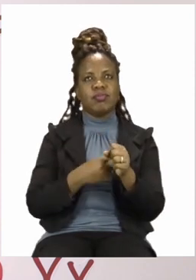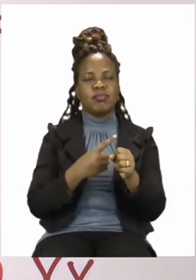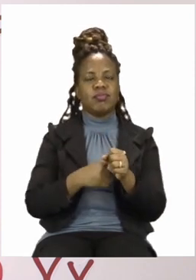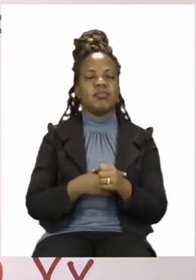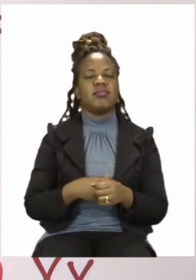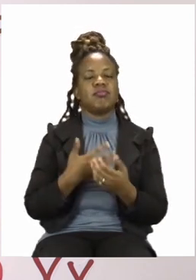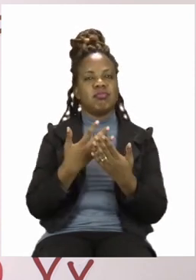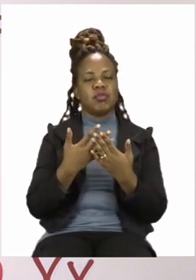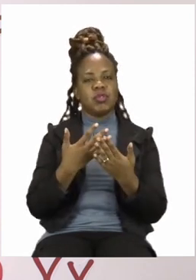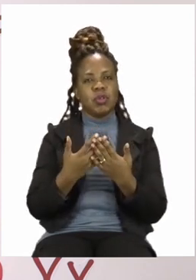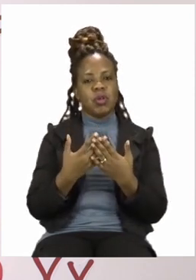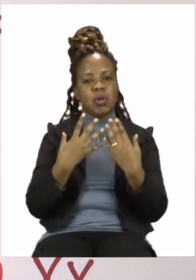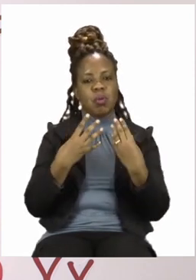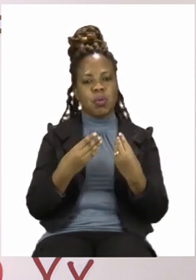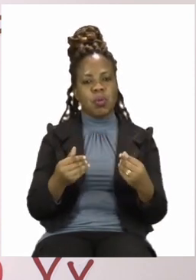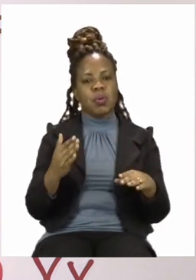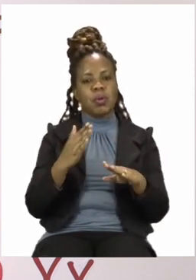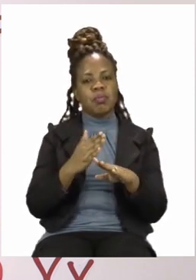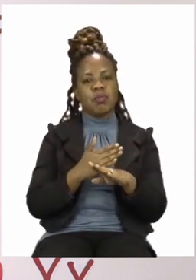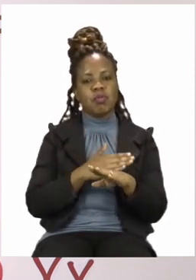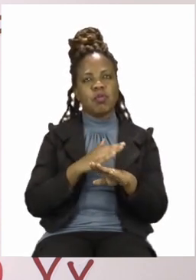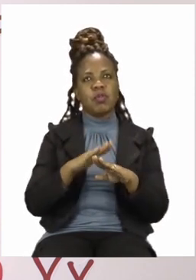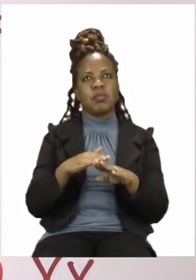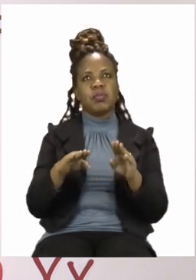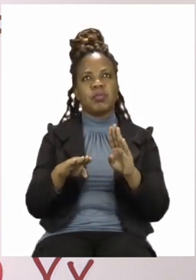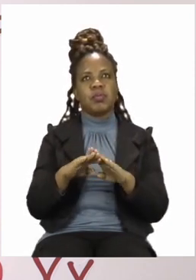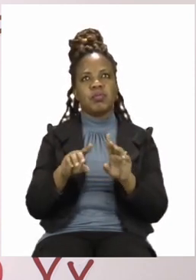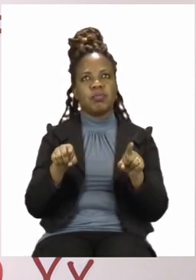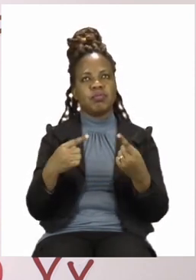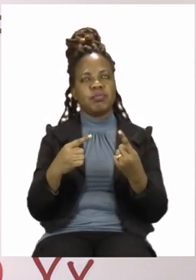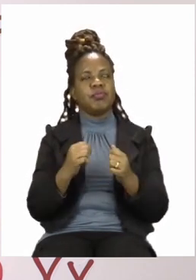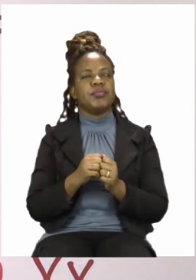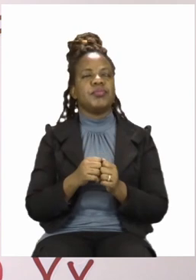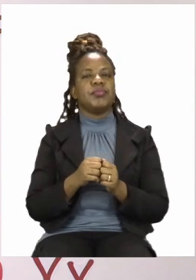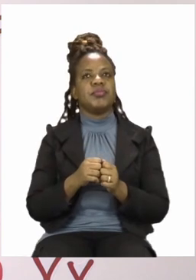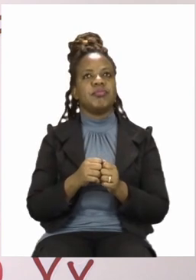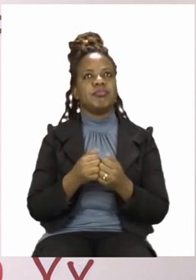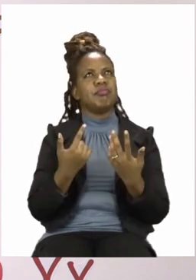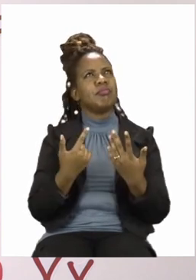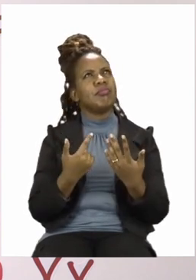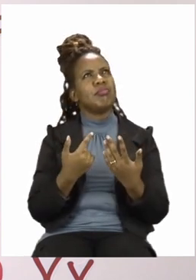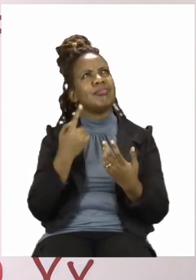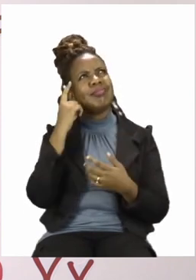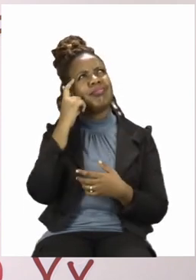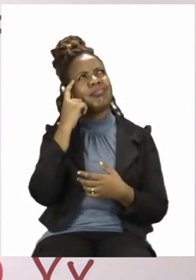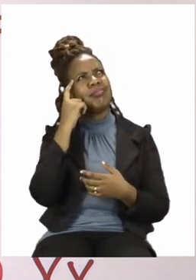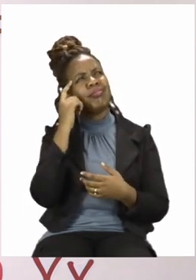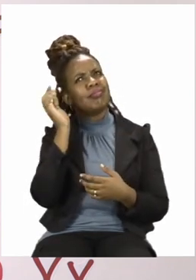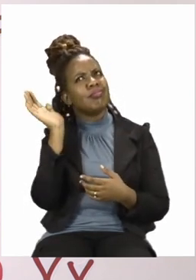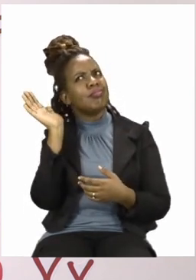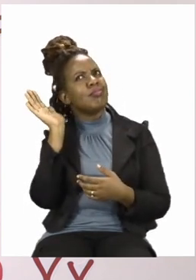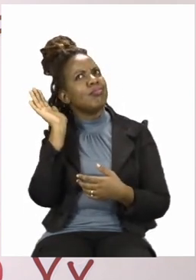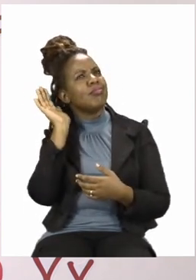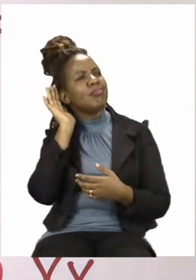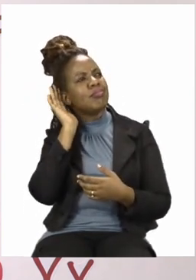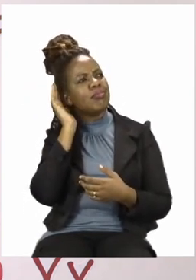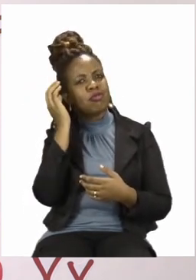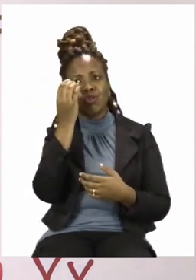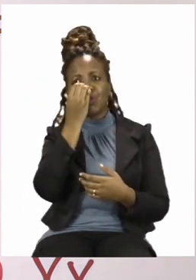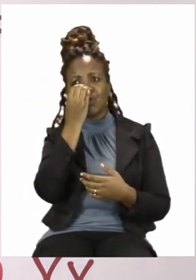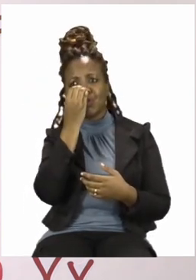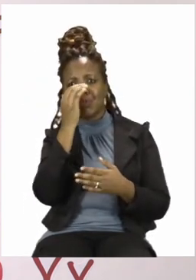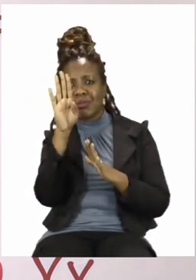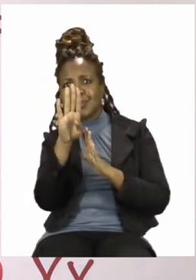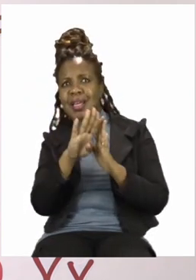before you touch anything else. I thought I heard Zoshi come in, but I can't see him.